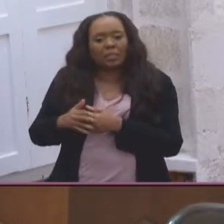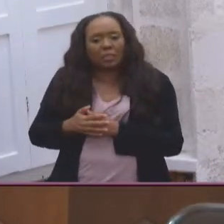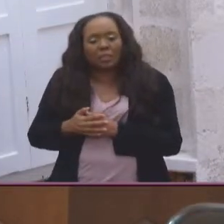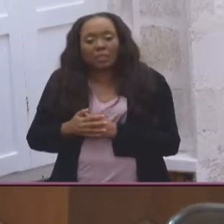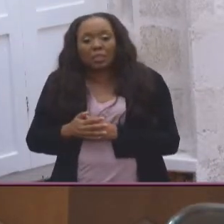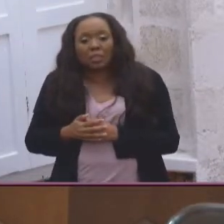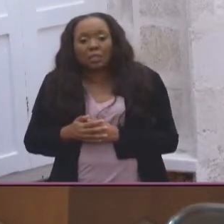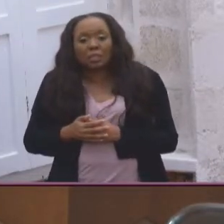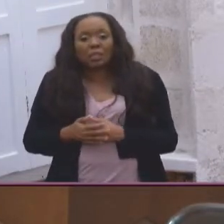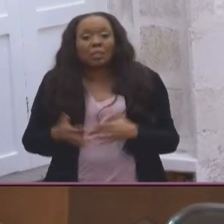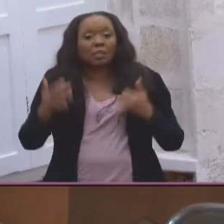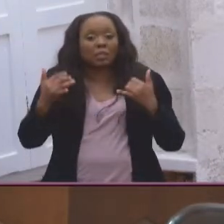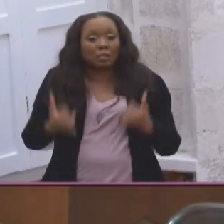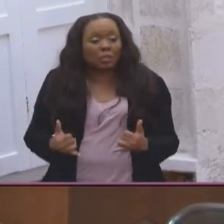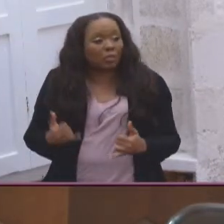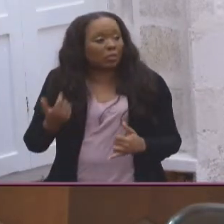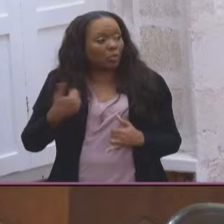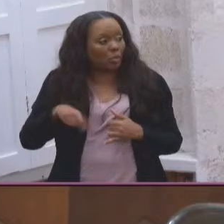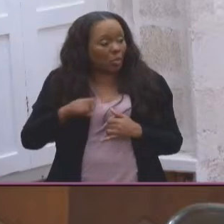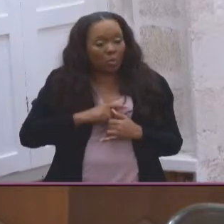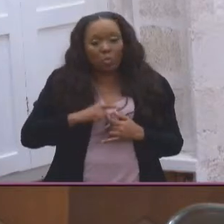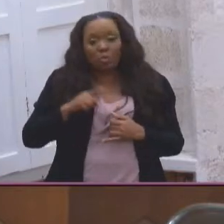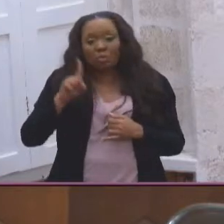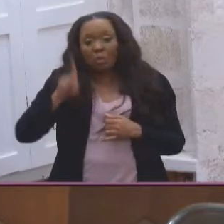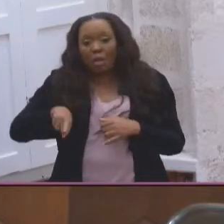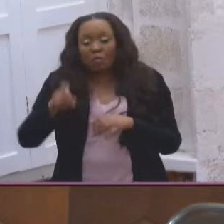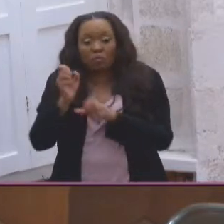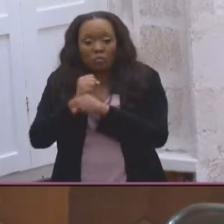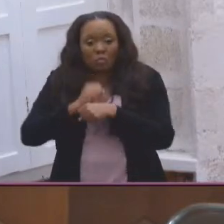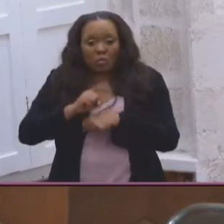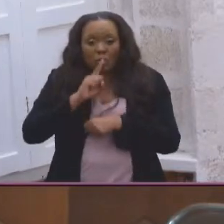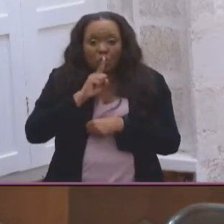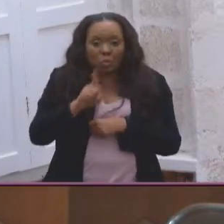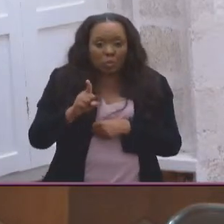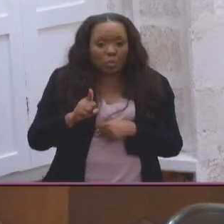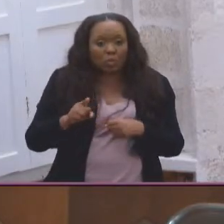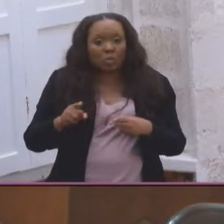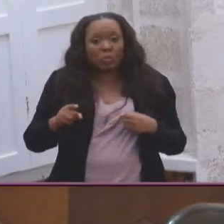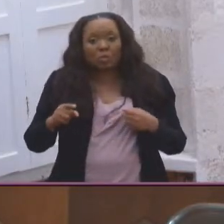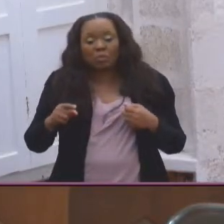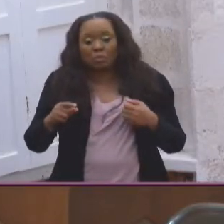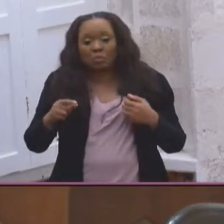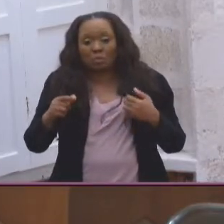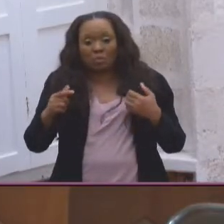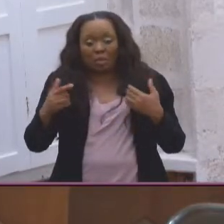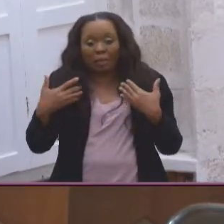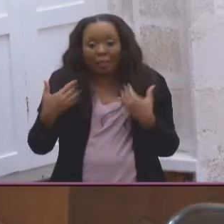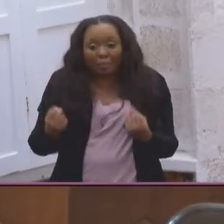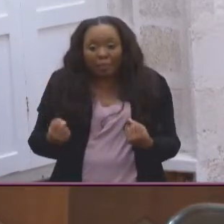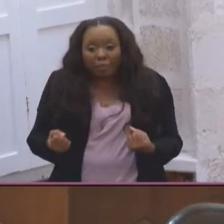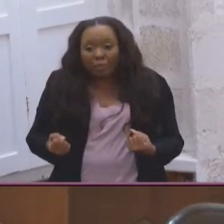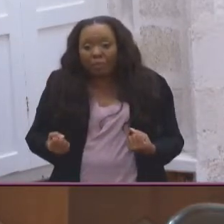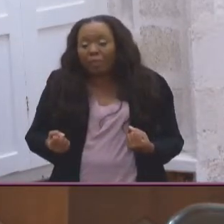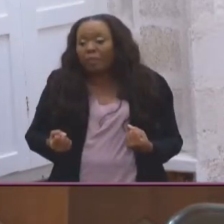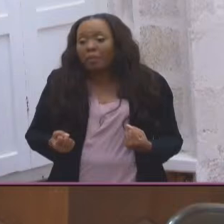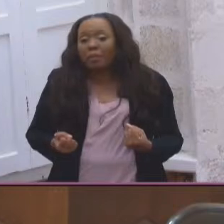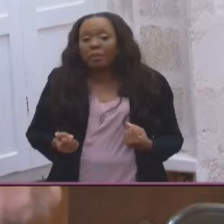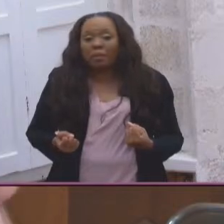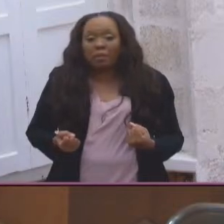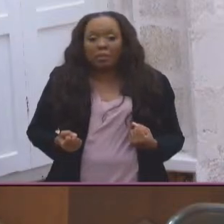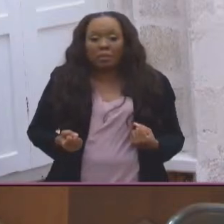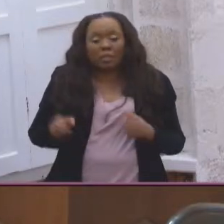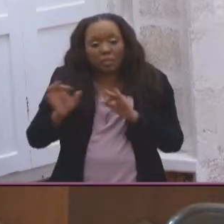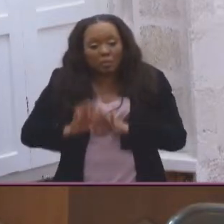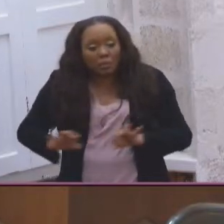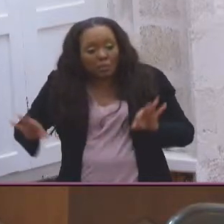to ensure that within the schools, that the health and the cleanliness of the facilities, particularly our garbage